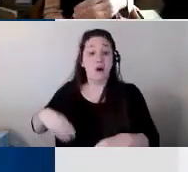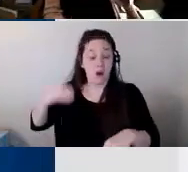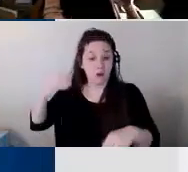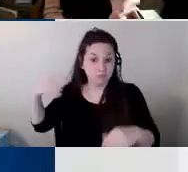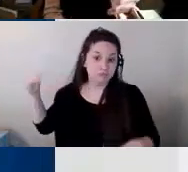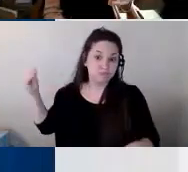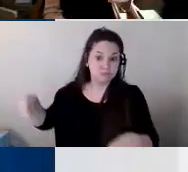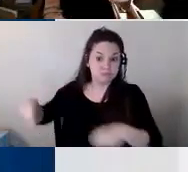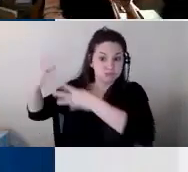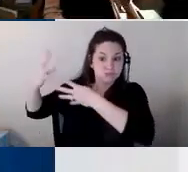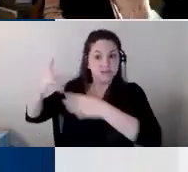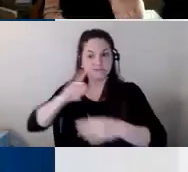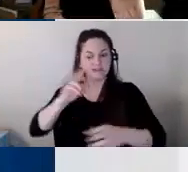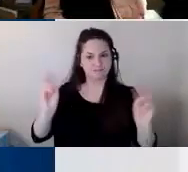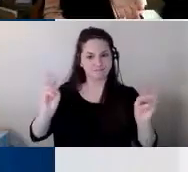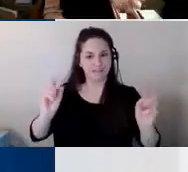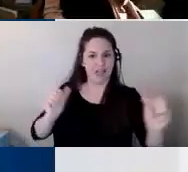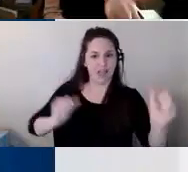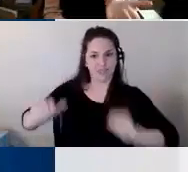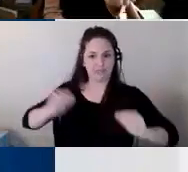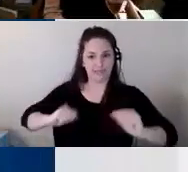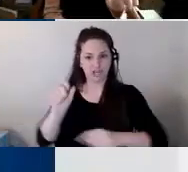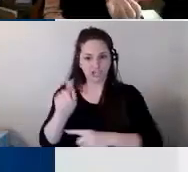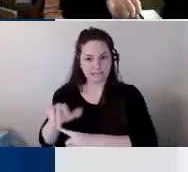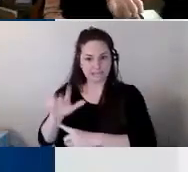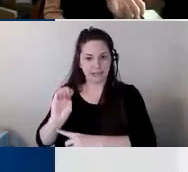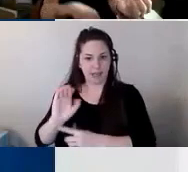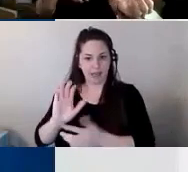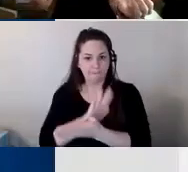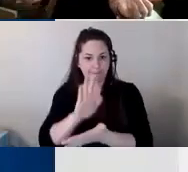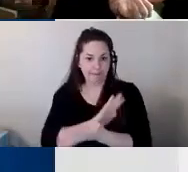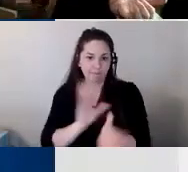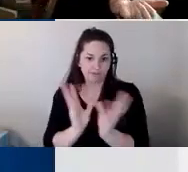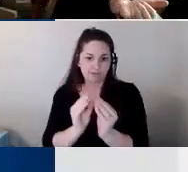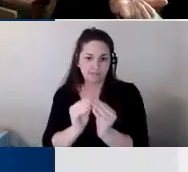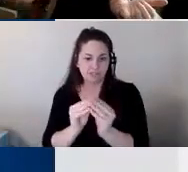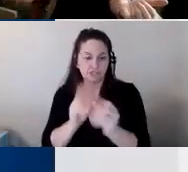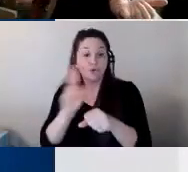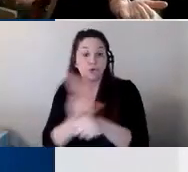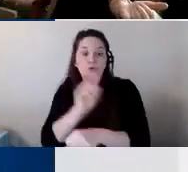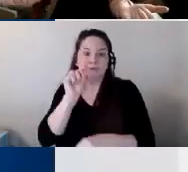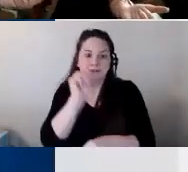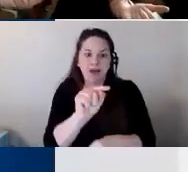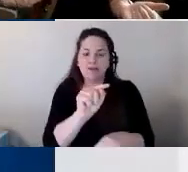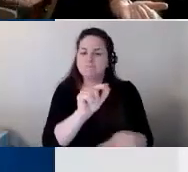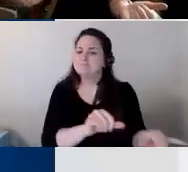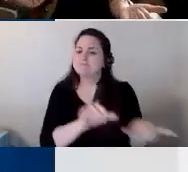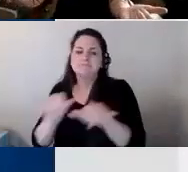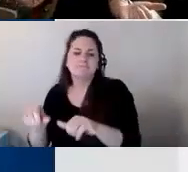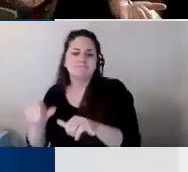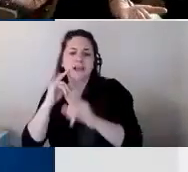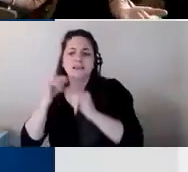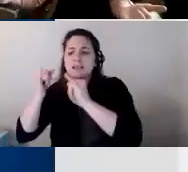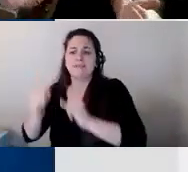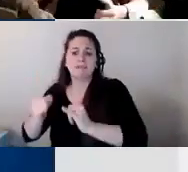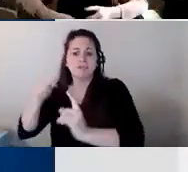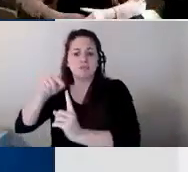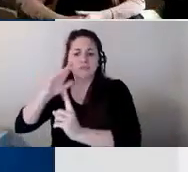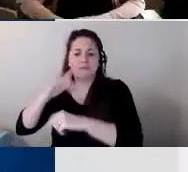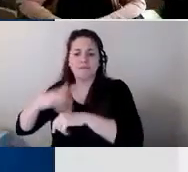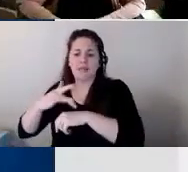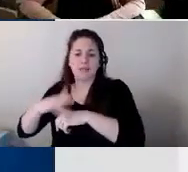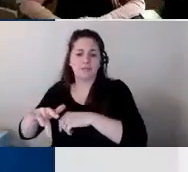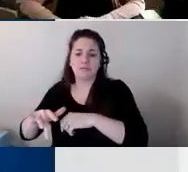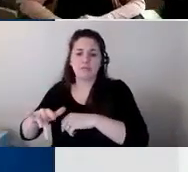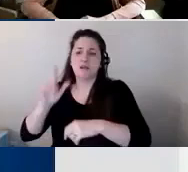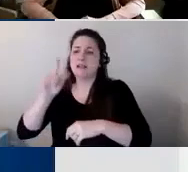style paper session. That's what you'll use, just as an individual will have that available